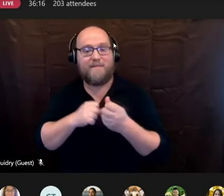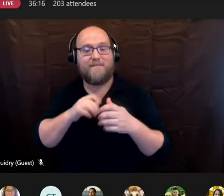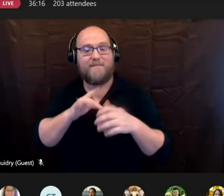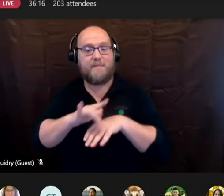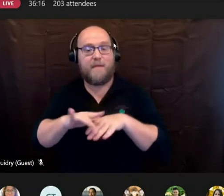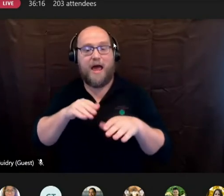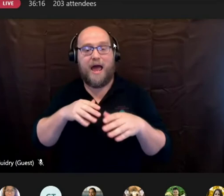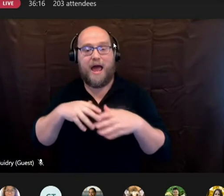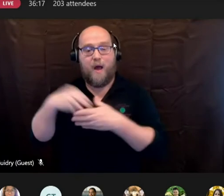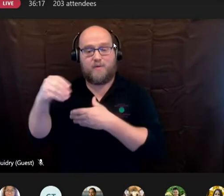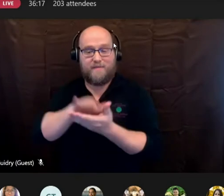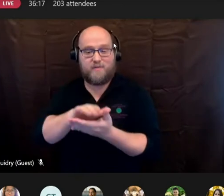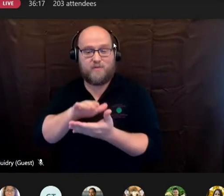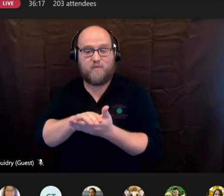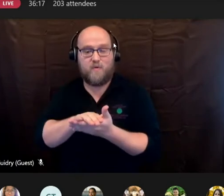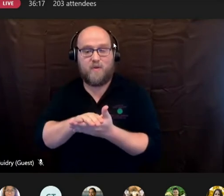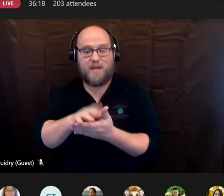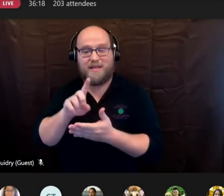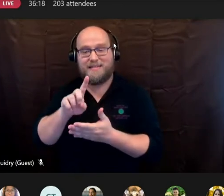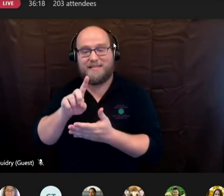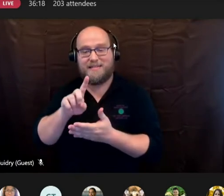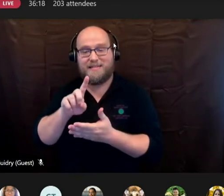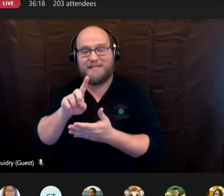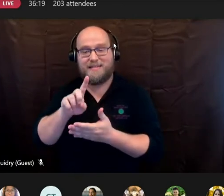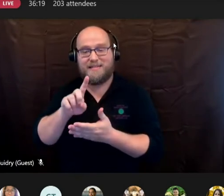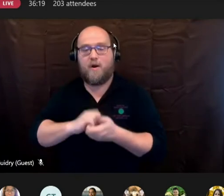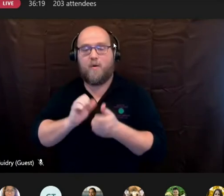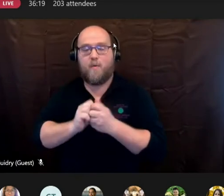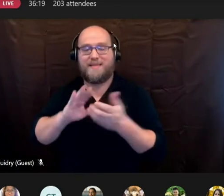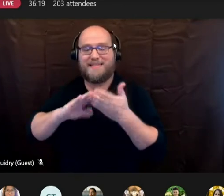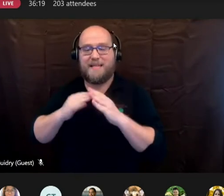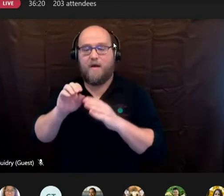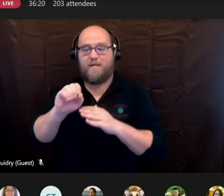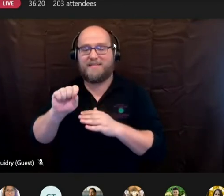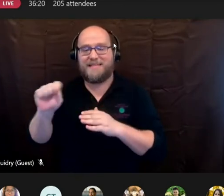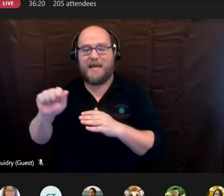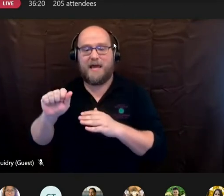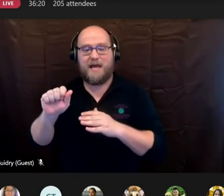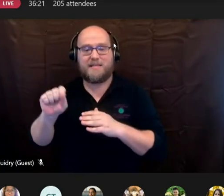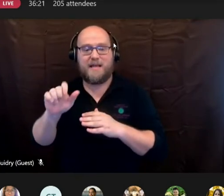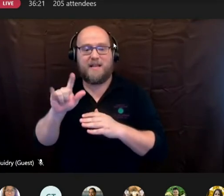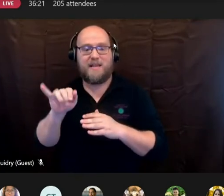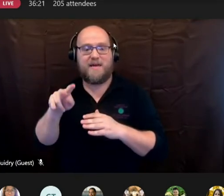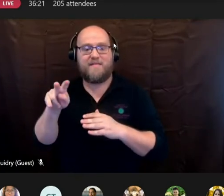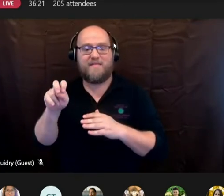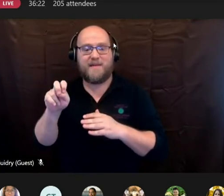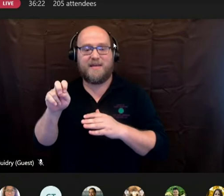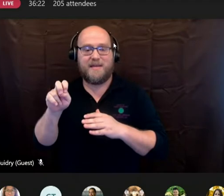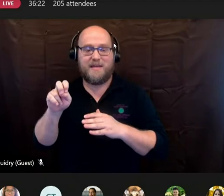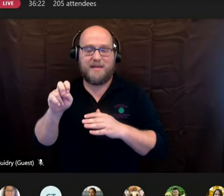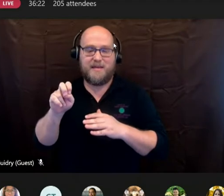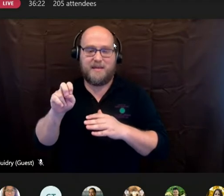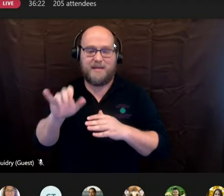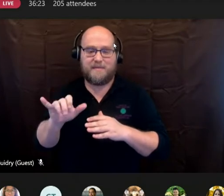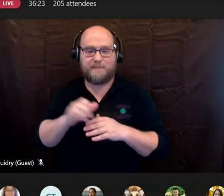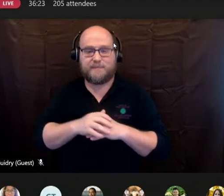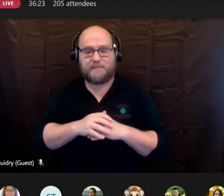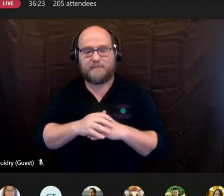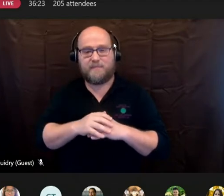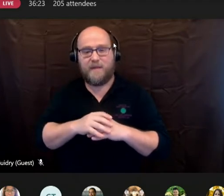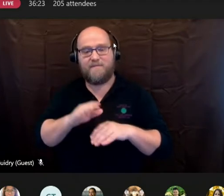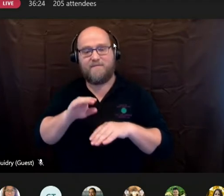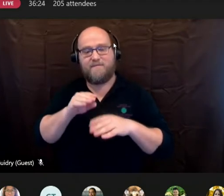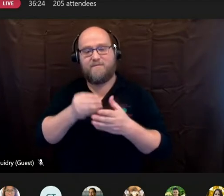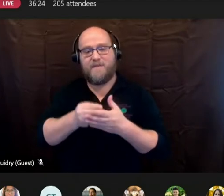are anti-racist. We will also work with content specialists to embed SEL skills across all content areas and